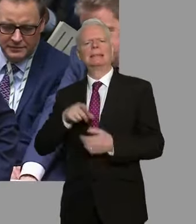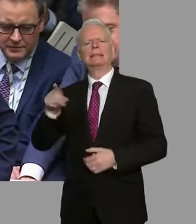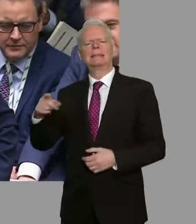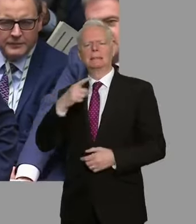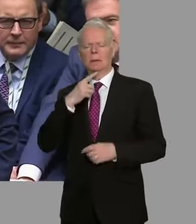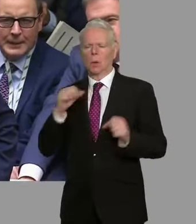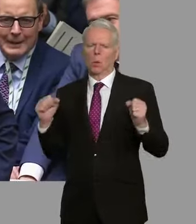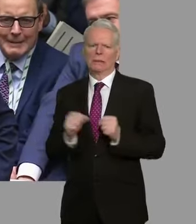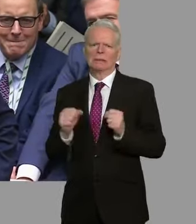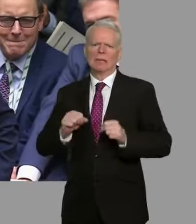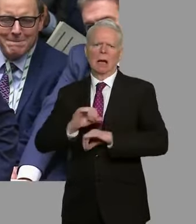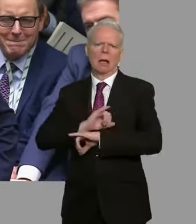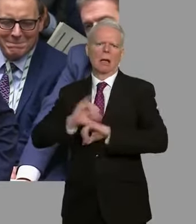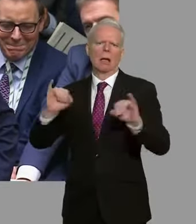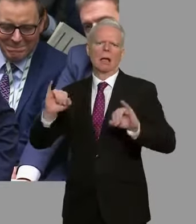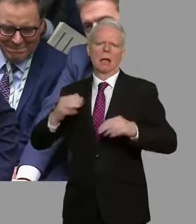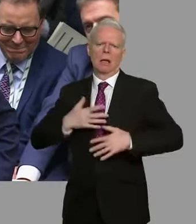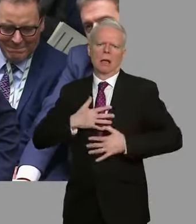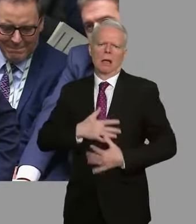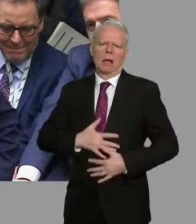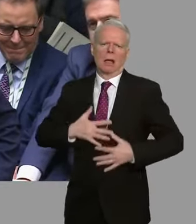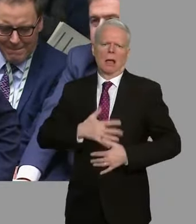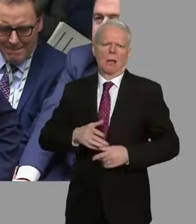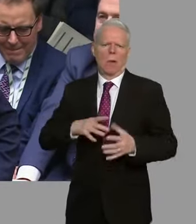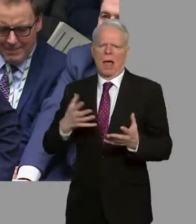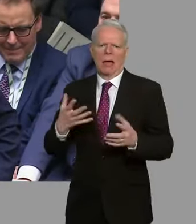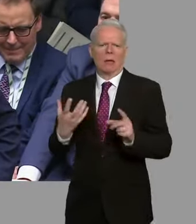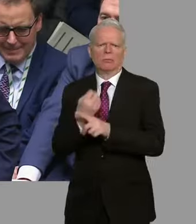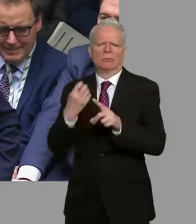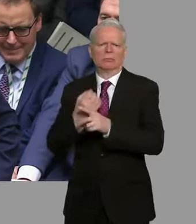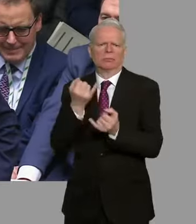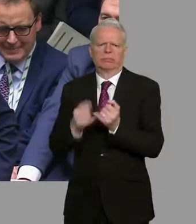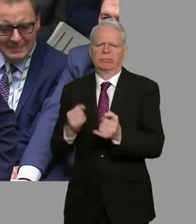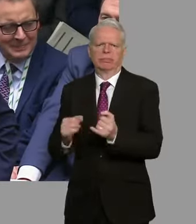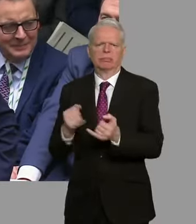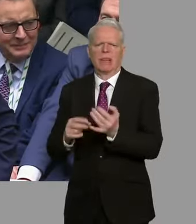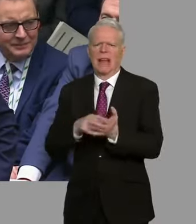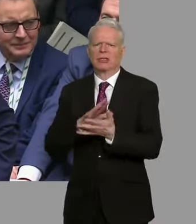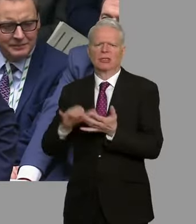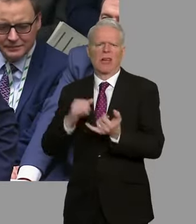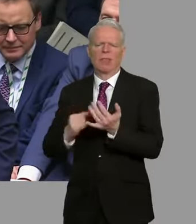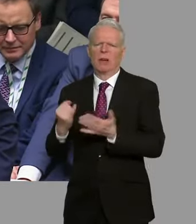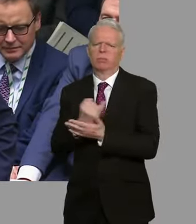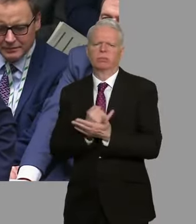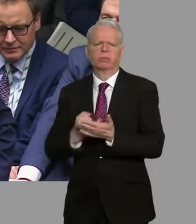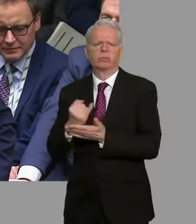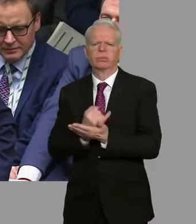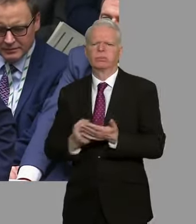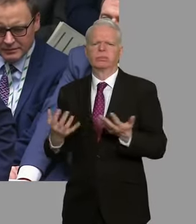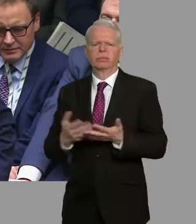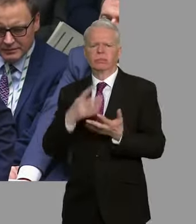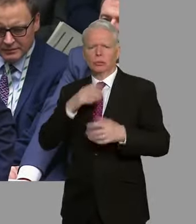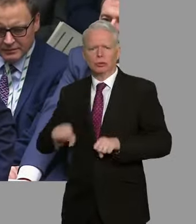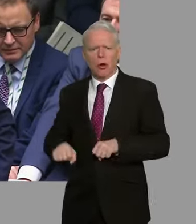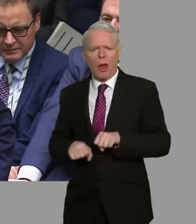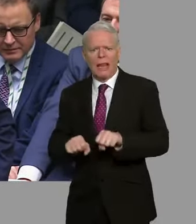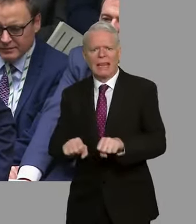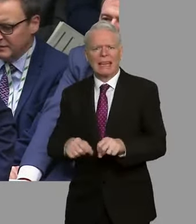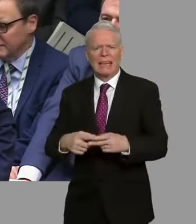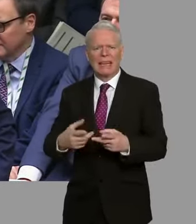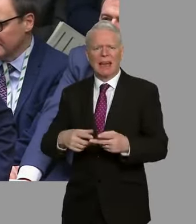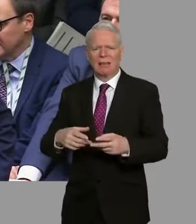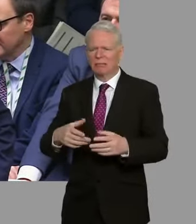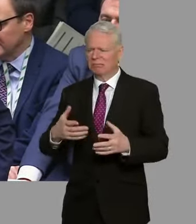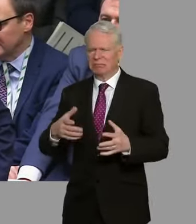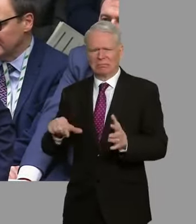winter flu and other viruses, providing a significant challenge to local health services. What assurance can the Prime